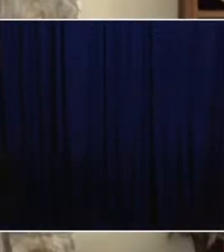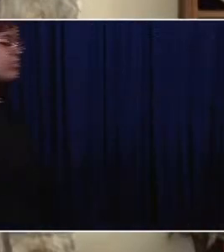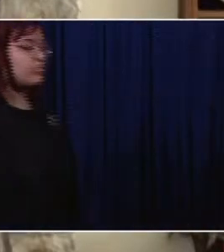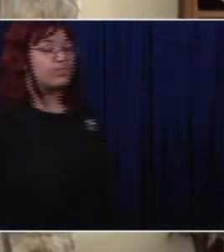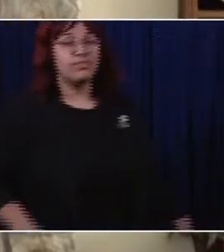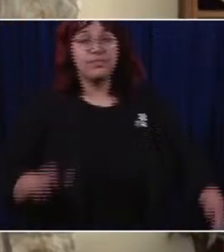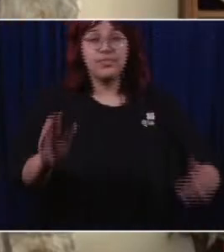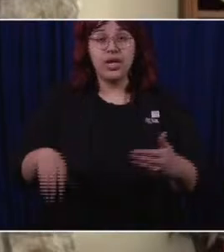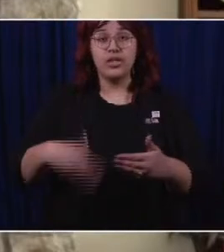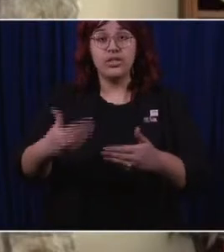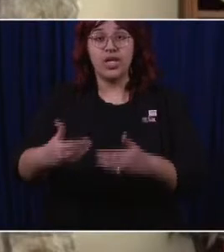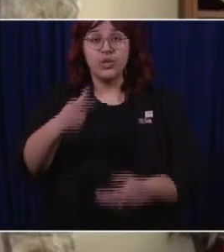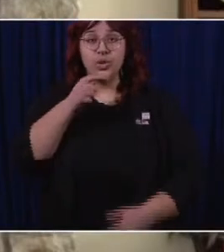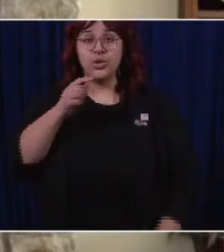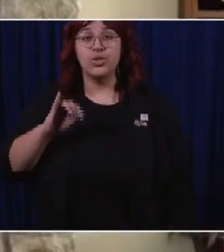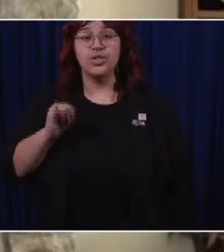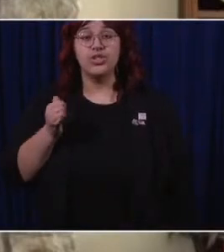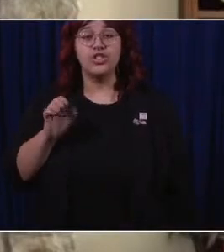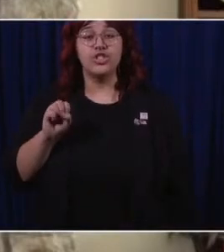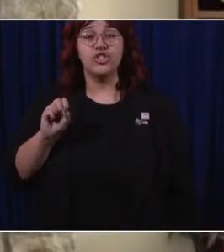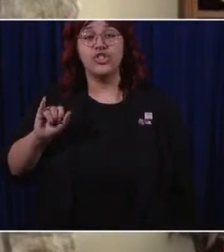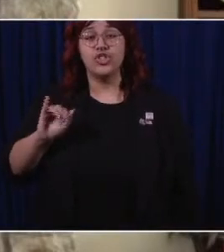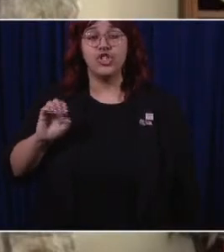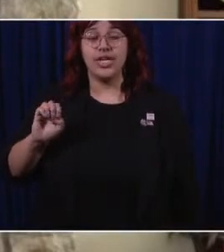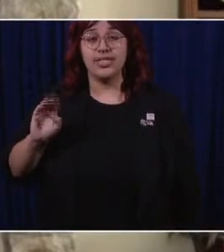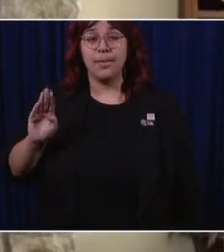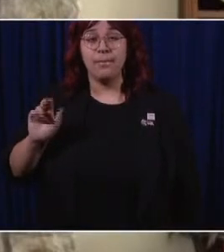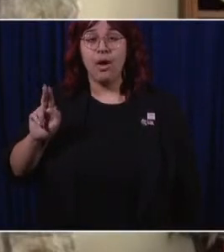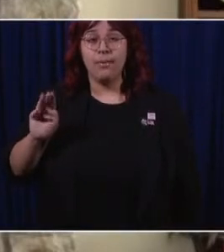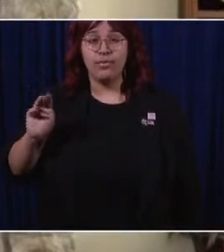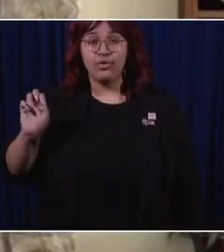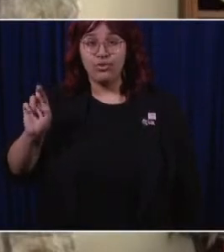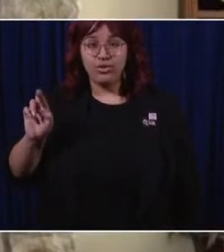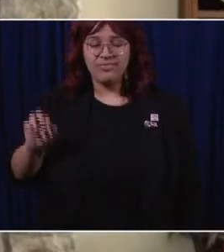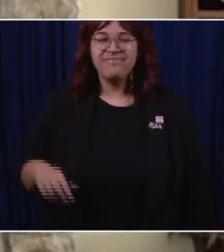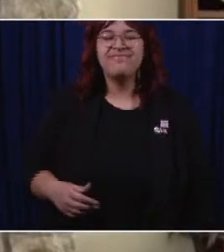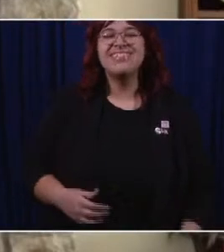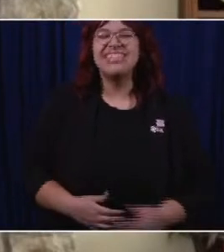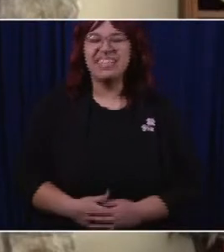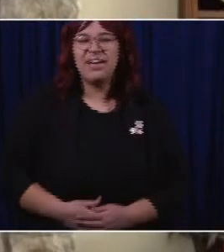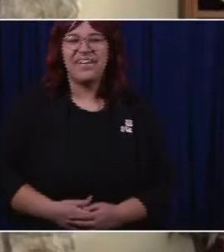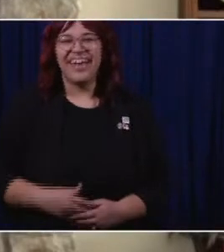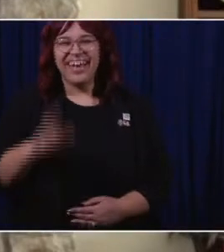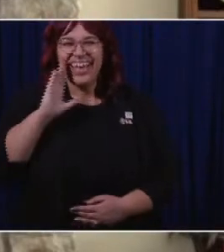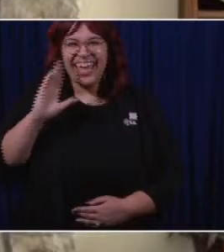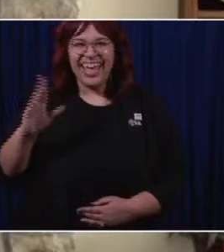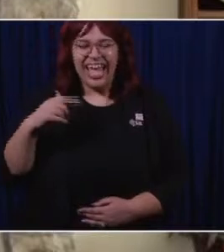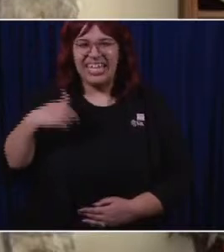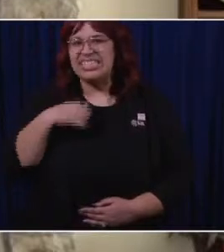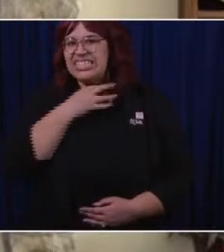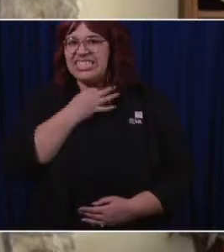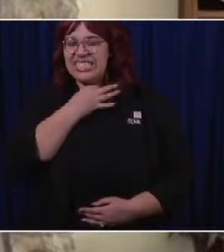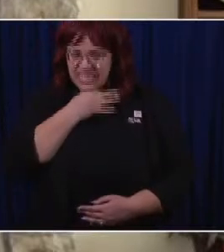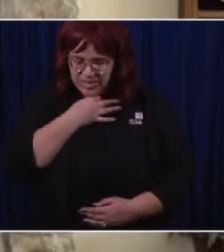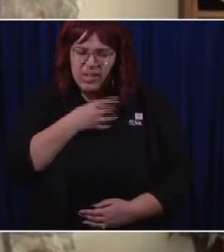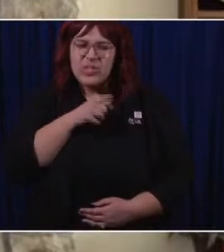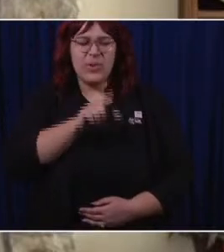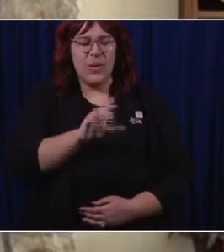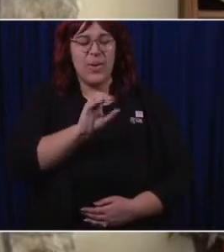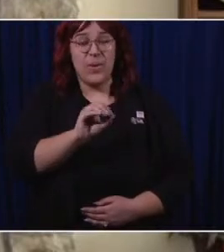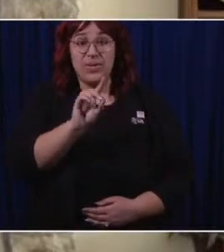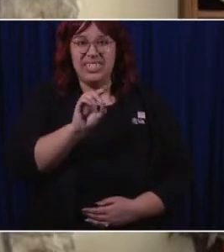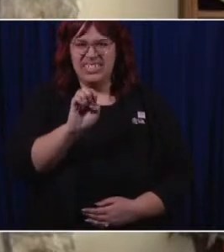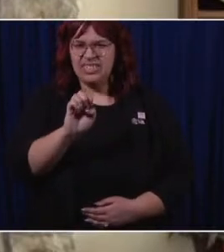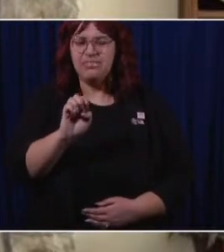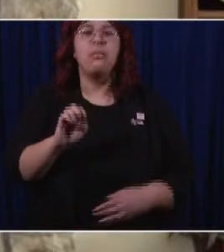Hello, Governor. Jesse. My question is, based off the Ohio Department of Education data about lower scores